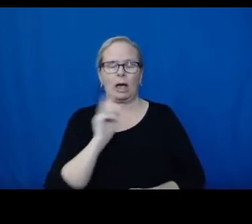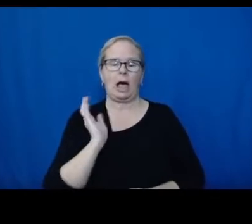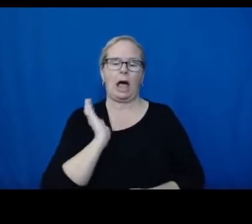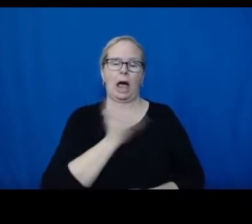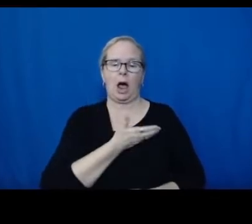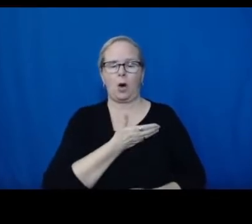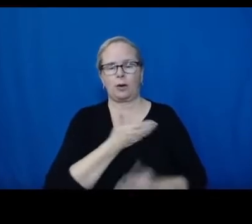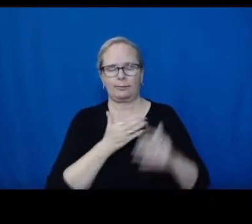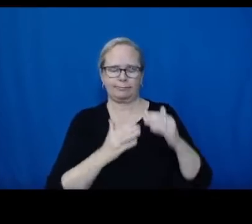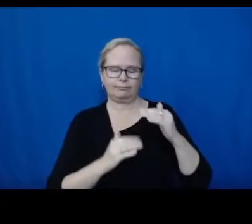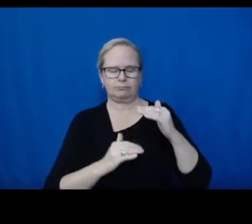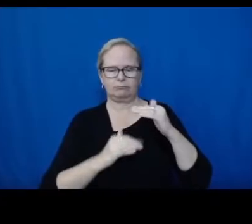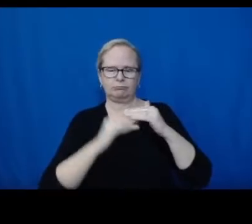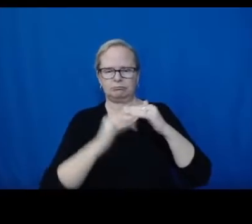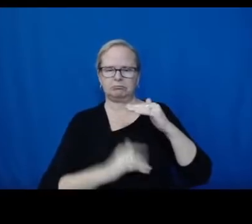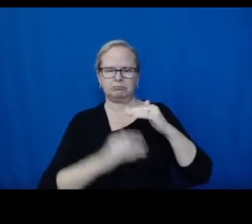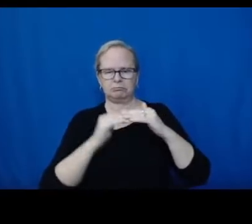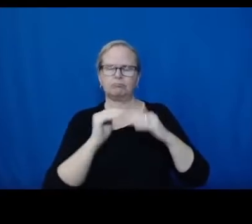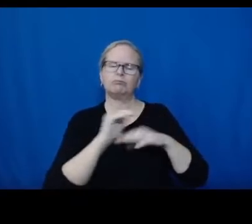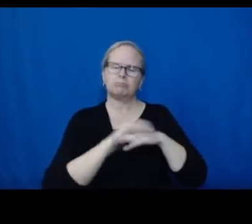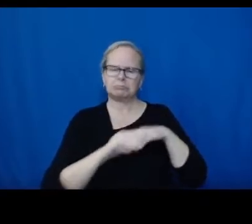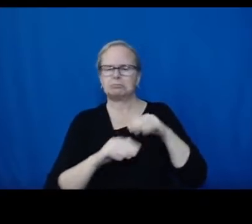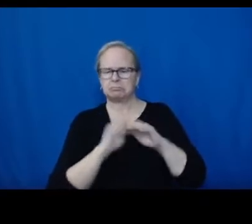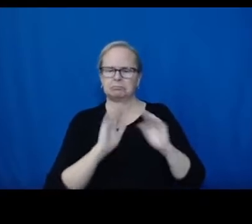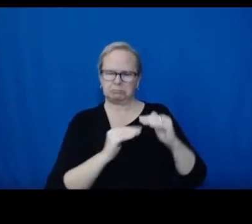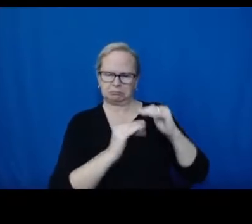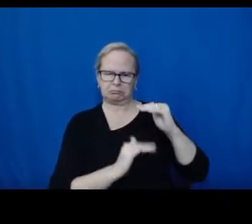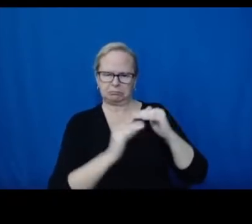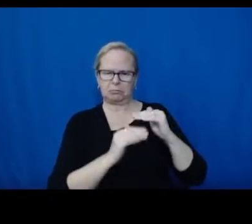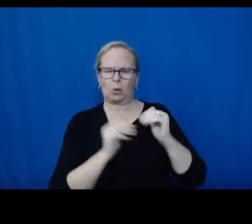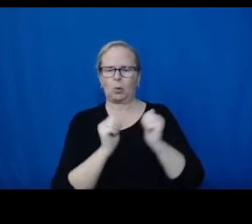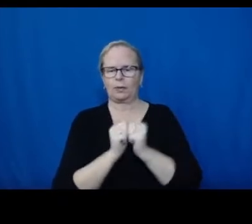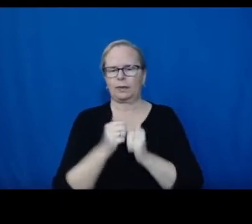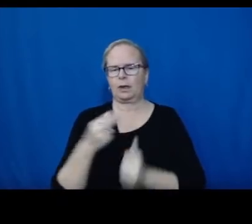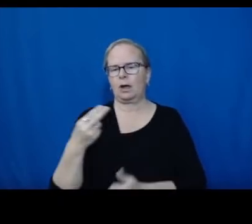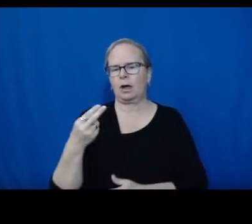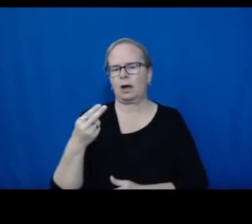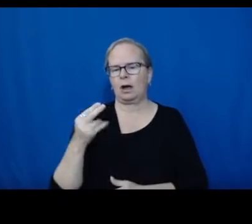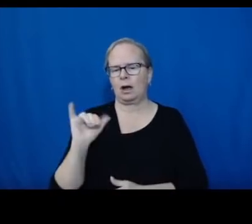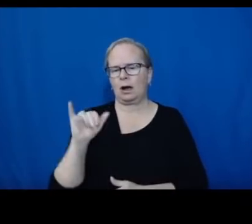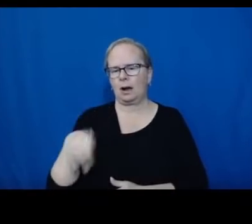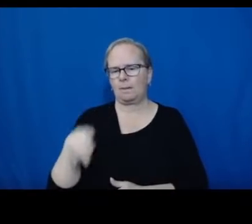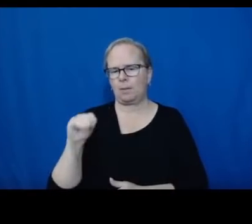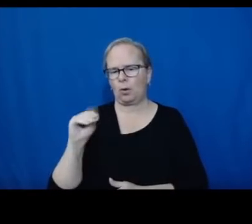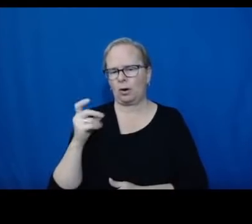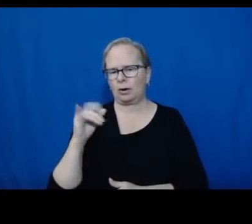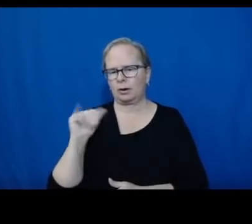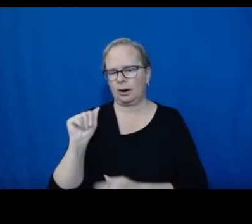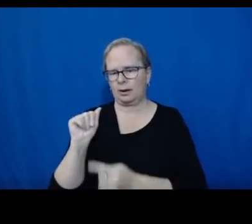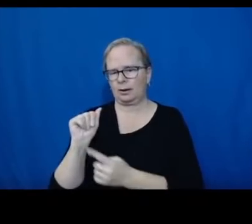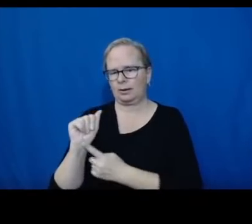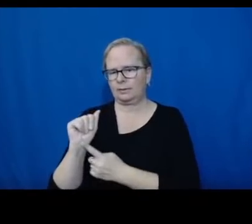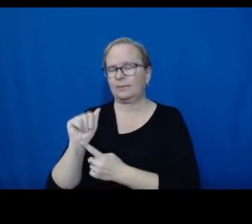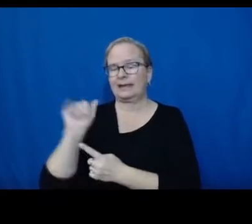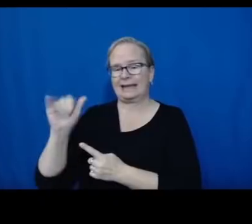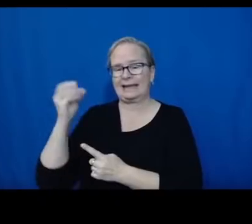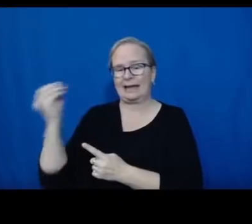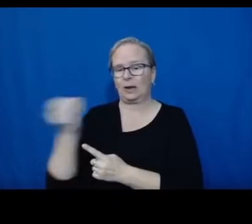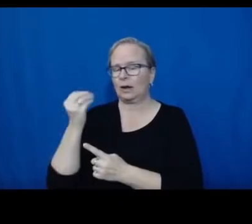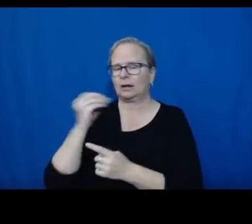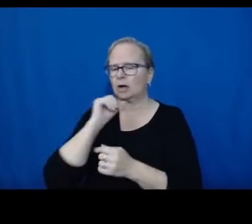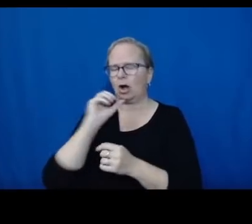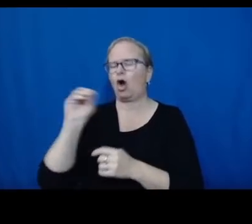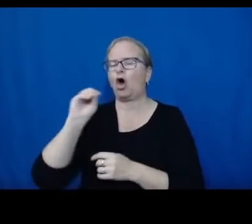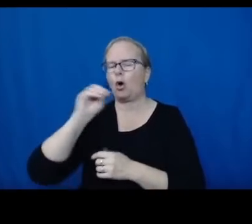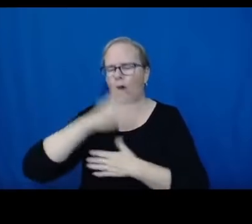with hypoxia, so not enough oxygen in your blood, have really been lowered. So traditionally we are uncomfortable with anything